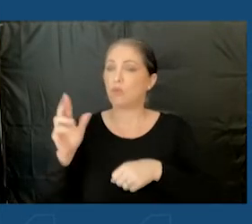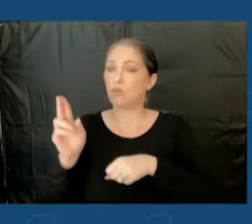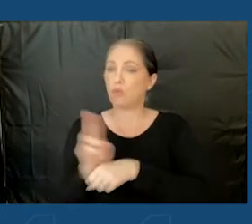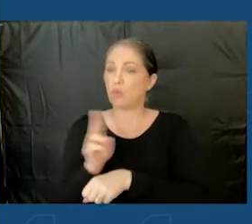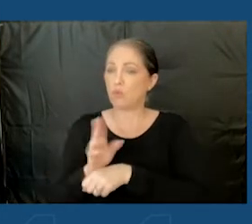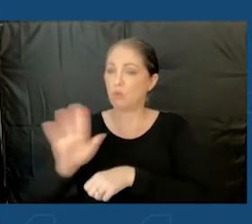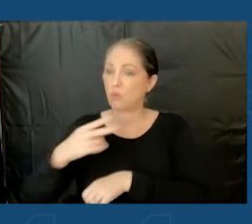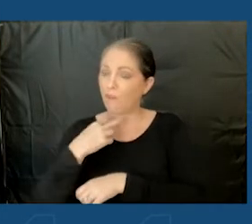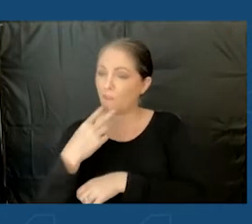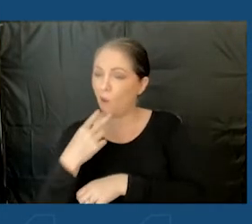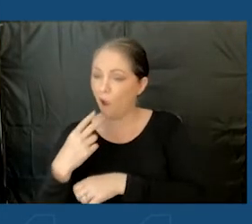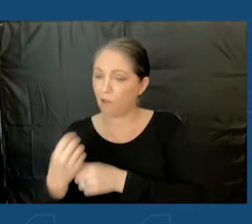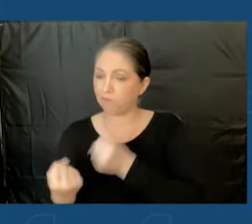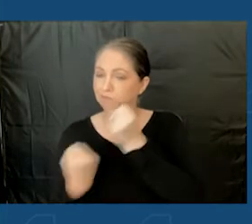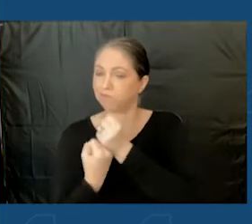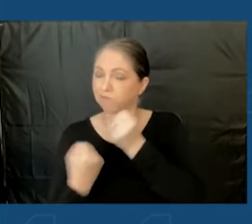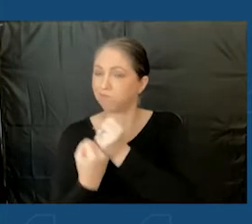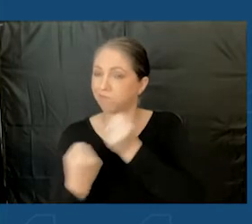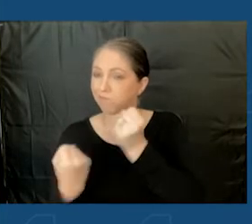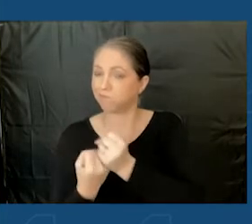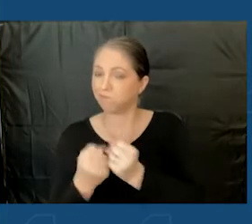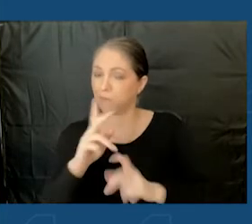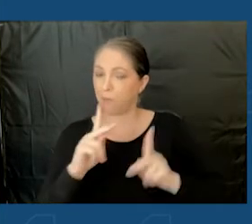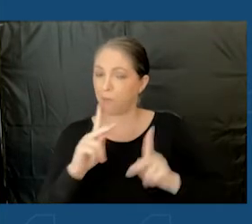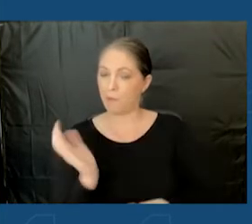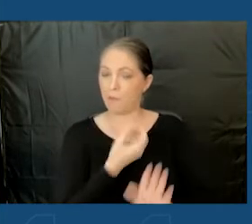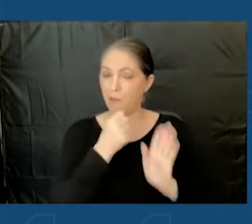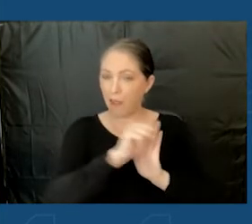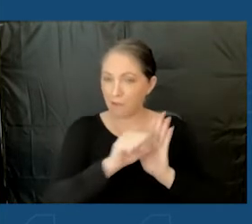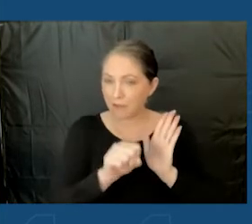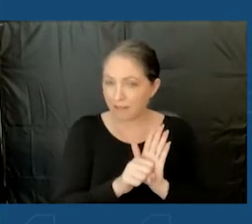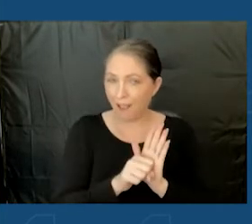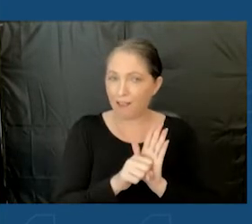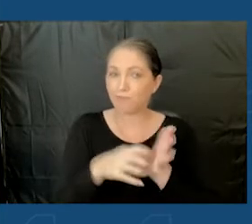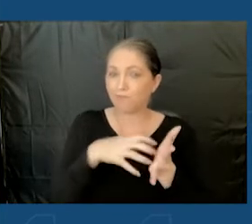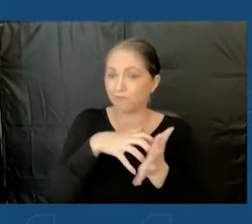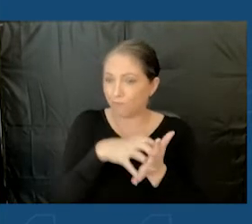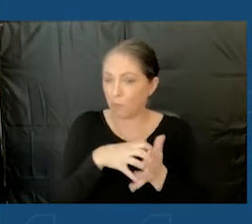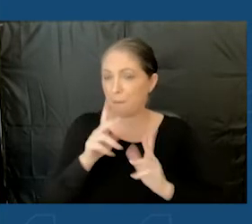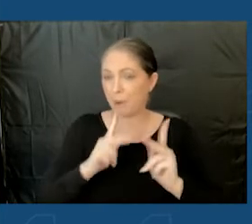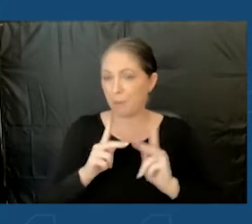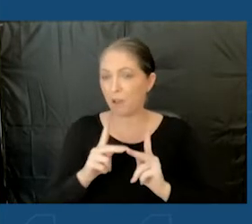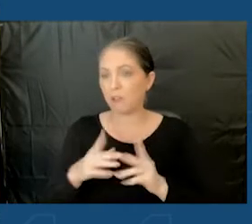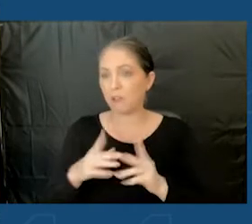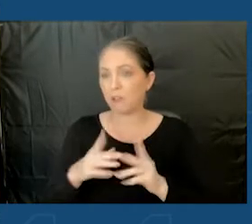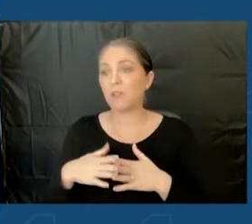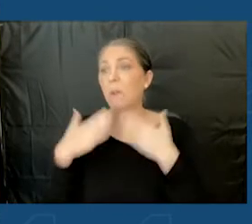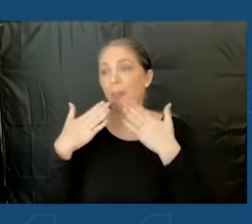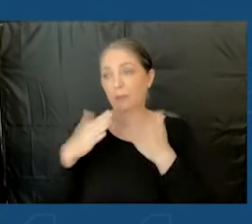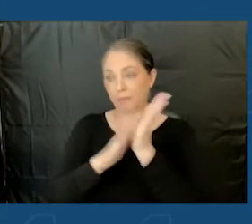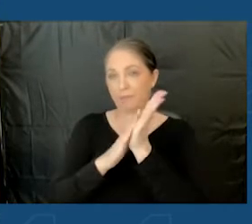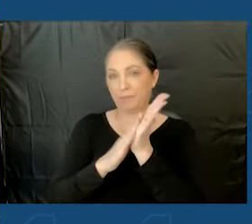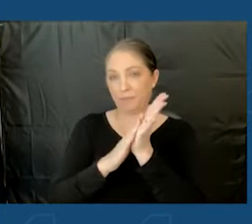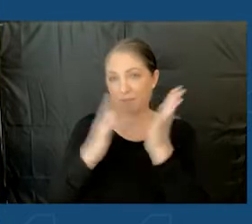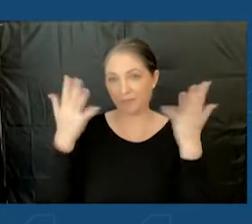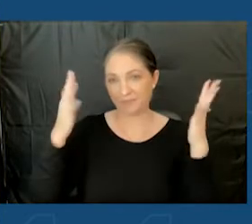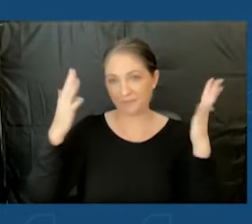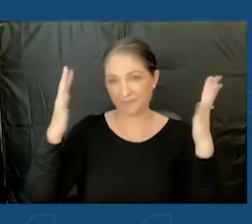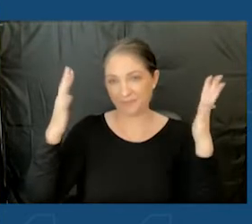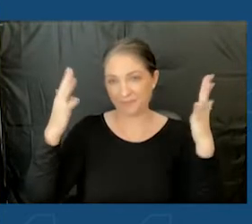people of our state, especially the most vulnerable, every single day in Washington, D.C. So let's give her another round of applause.